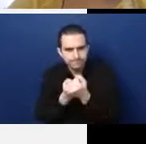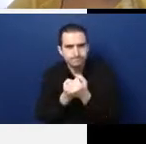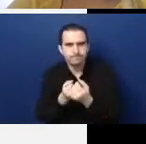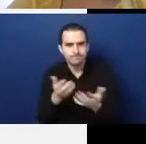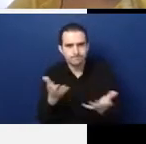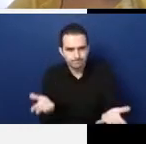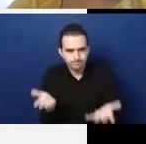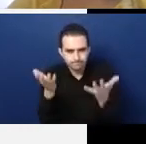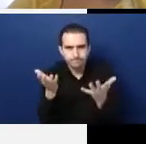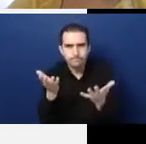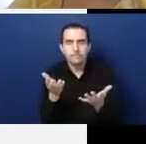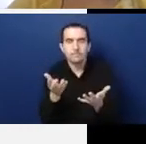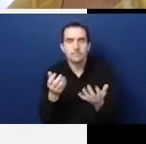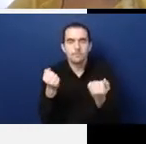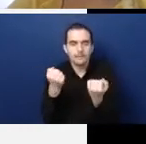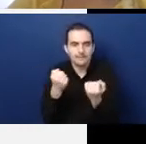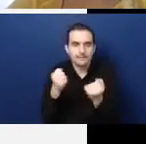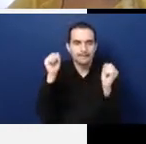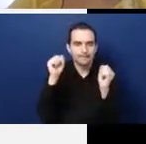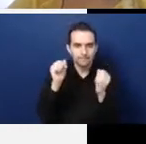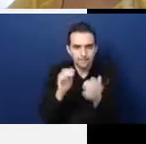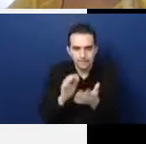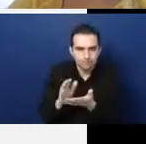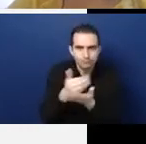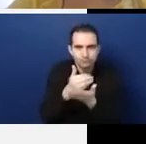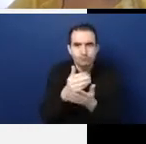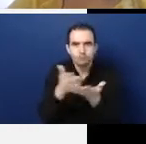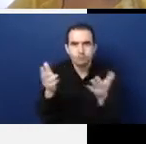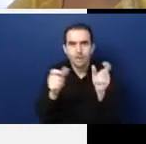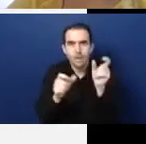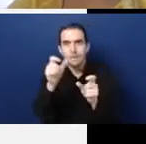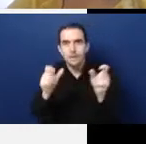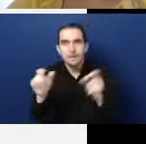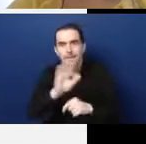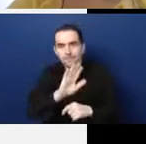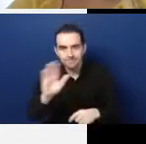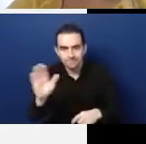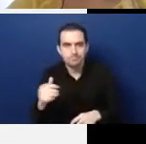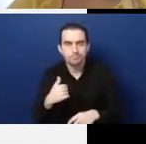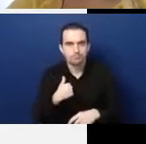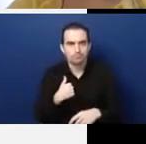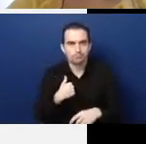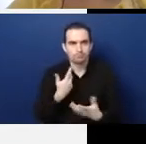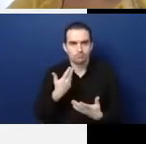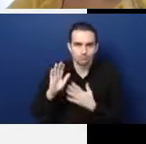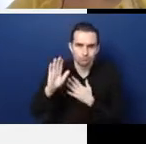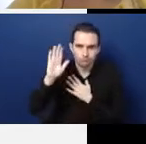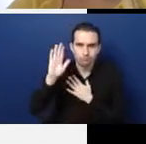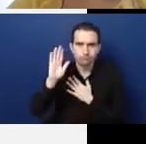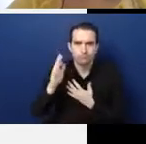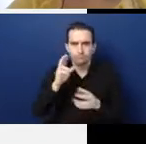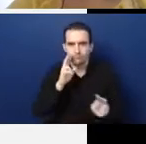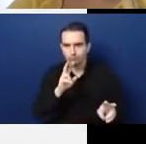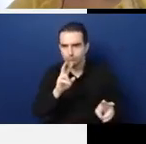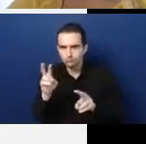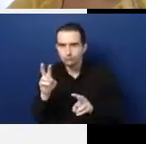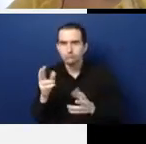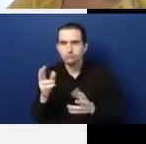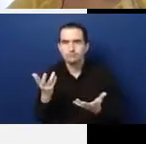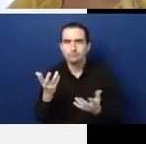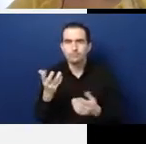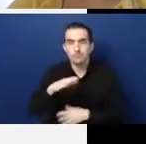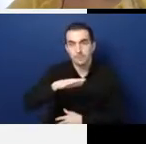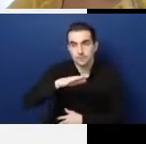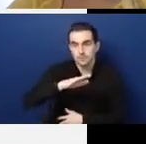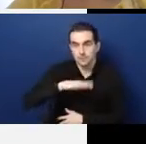recognizing the risks that children and adults with disabilities face in terms of safeguarding. And because of this, we have made